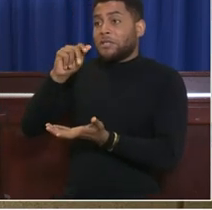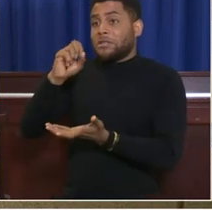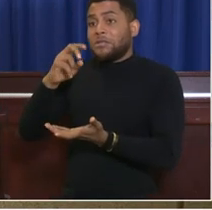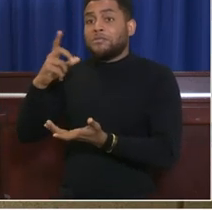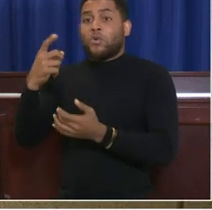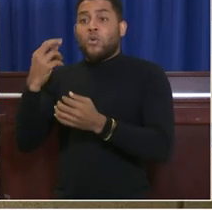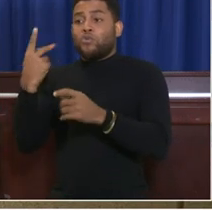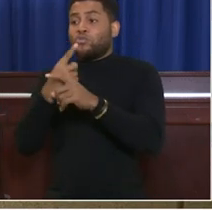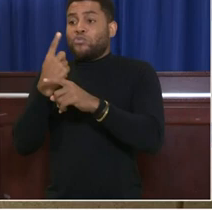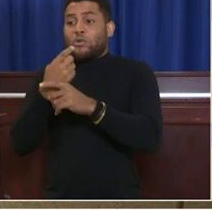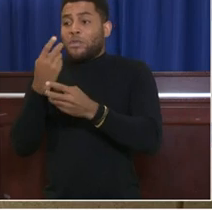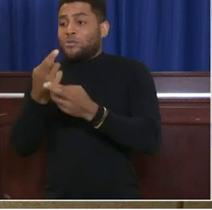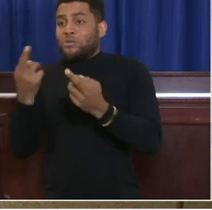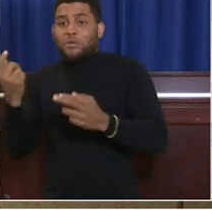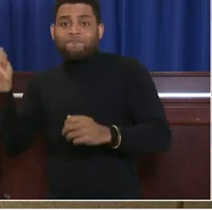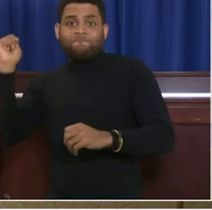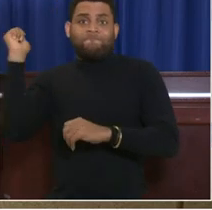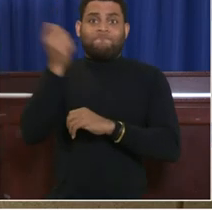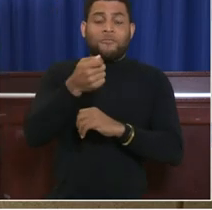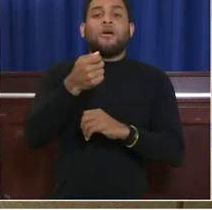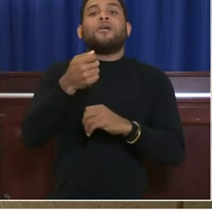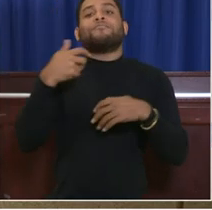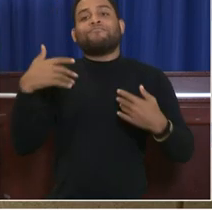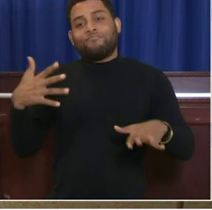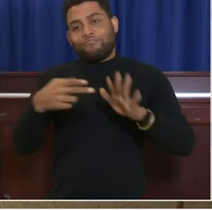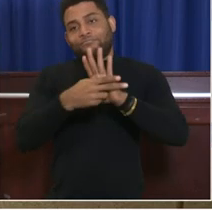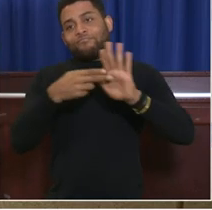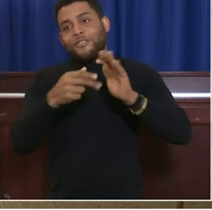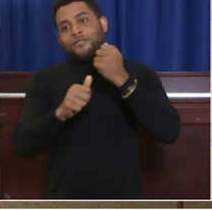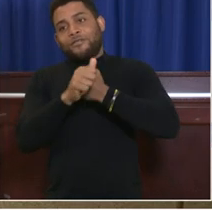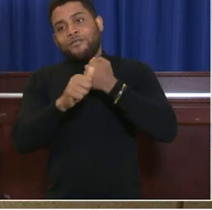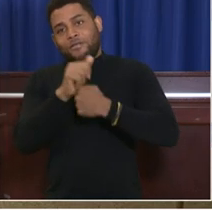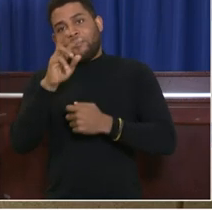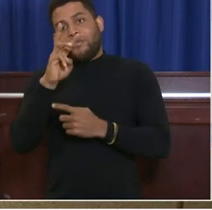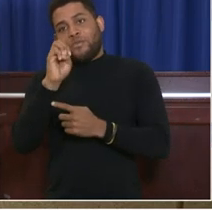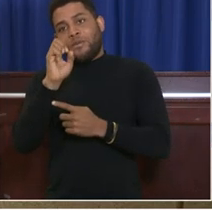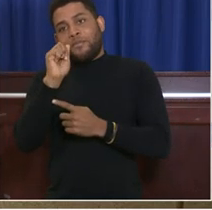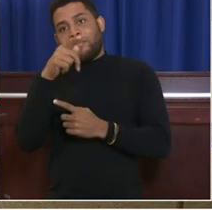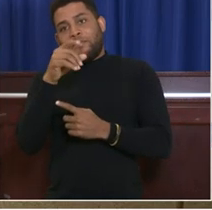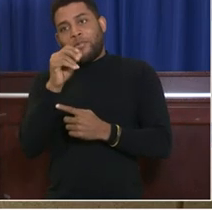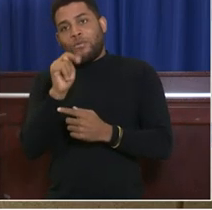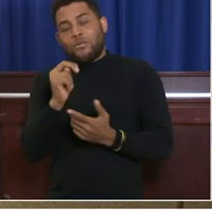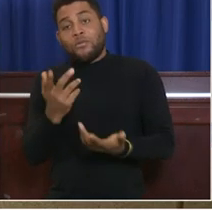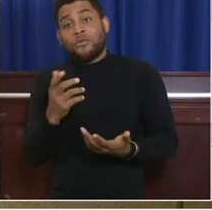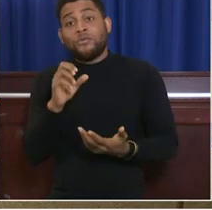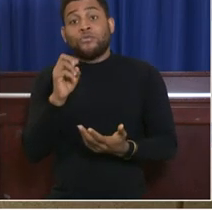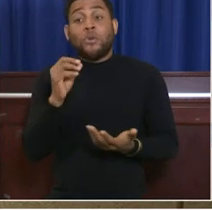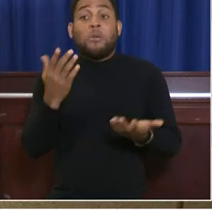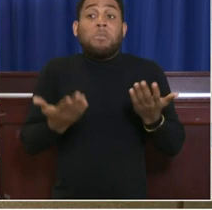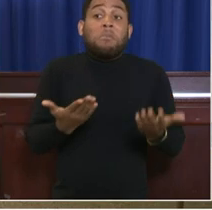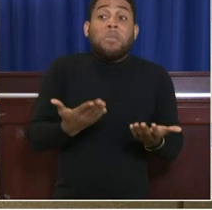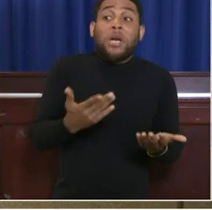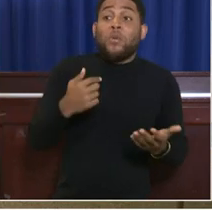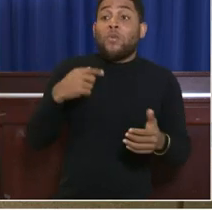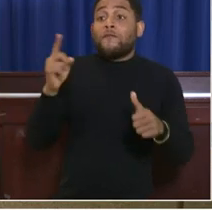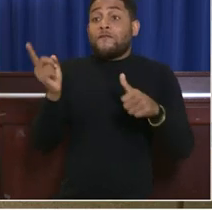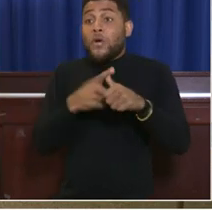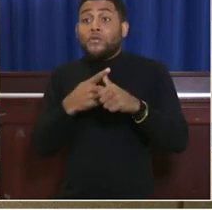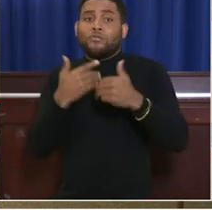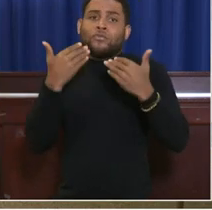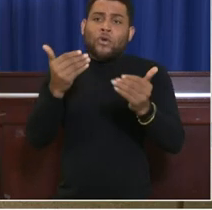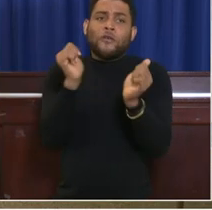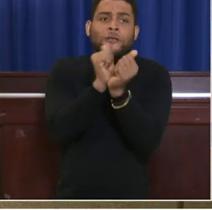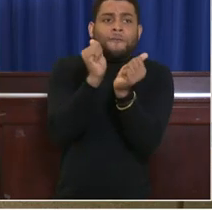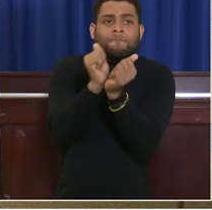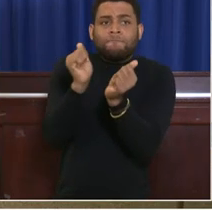concern with these domestic violence offenses that maybe we don't want to make the call on the scene. Maybe we want to go back, do a little bit of investigation.